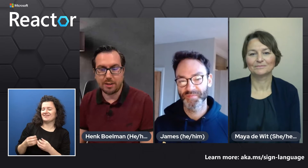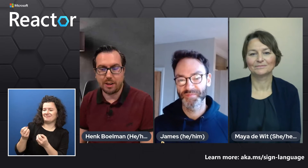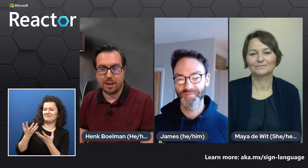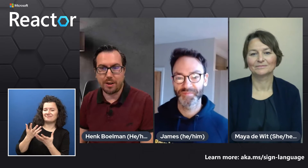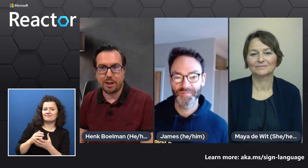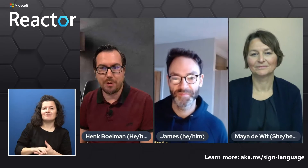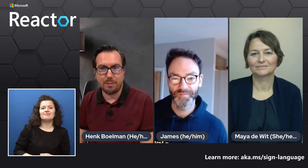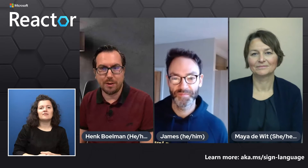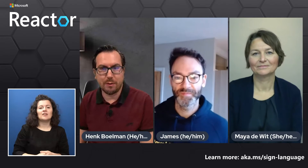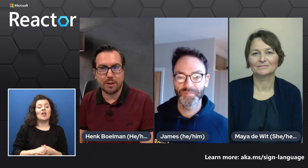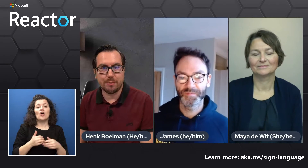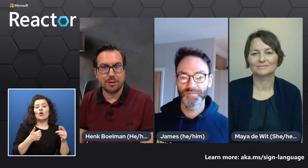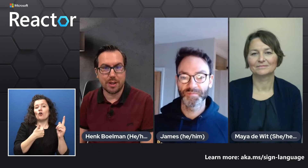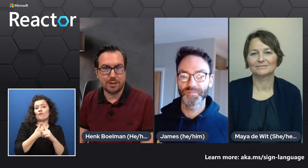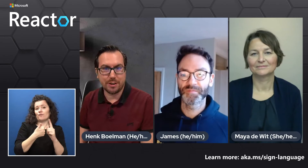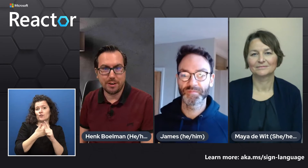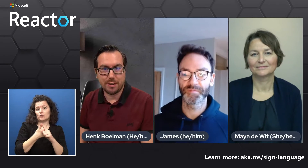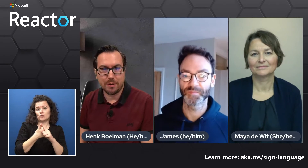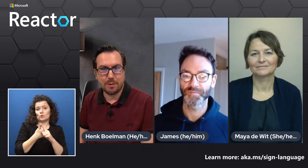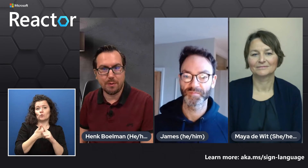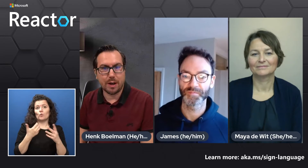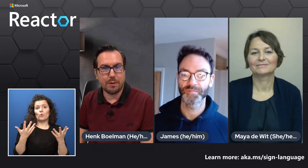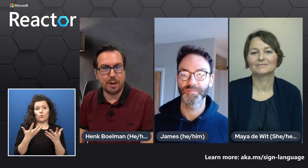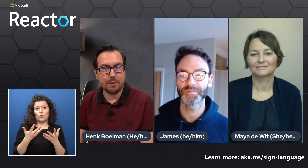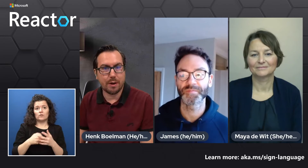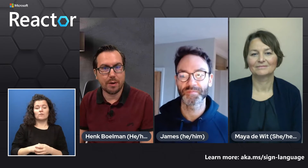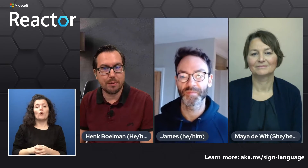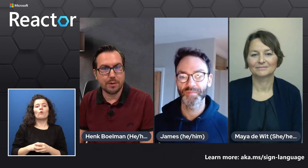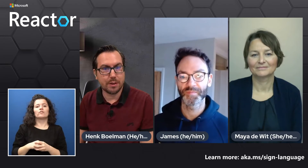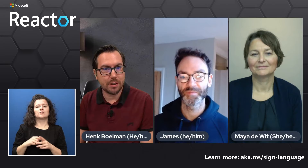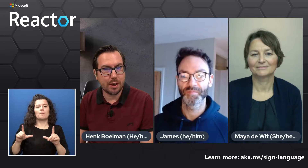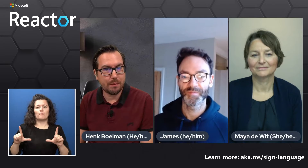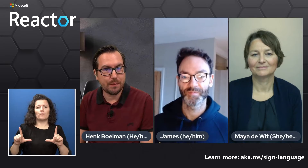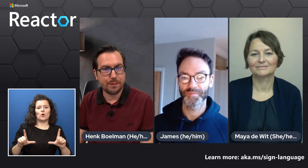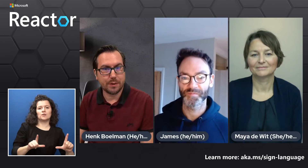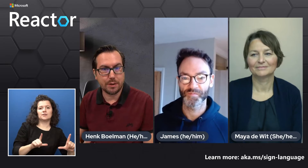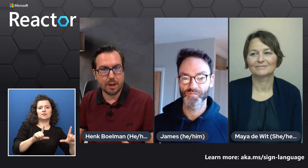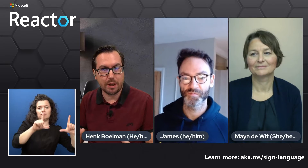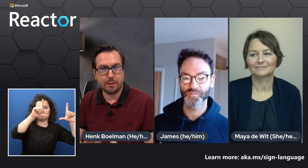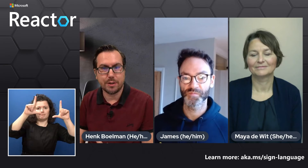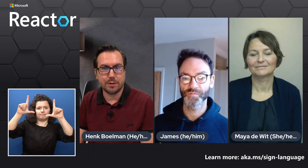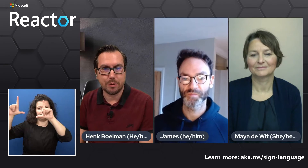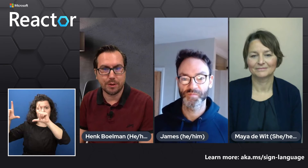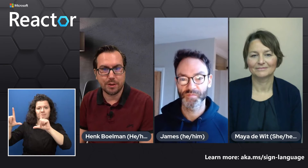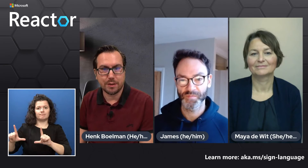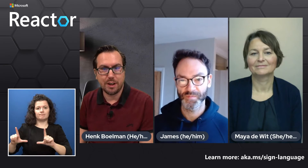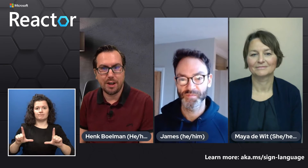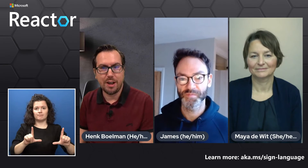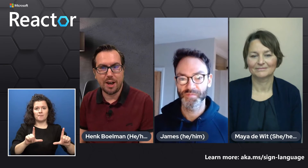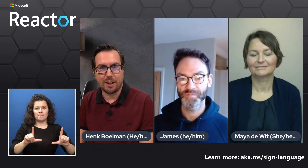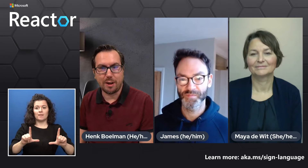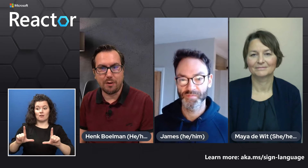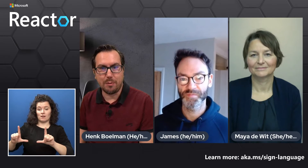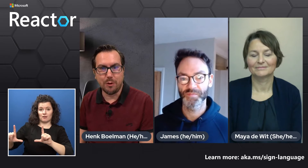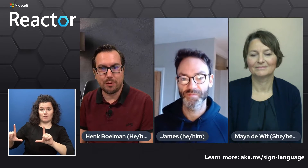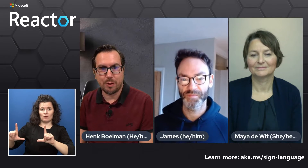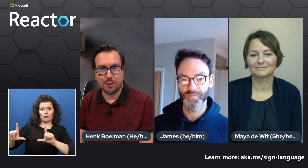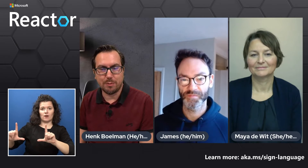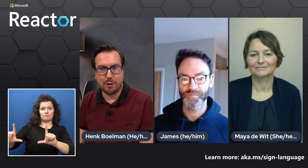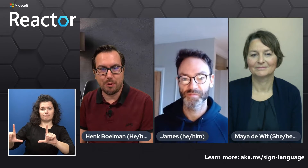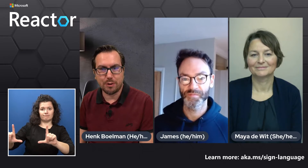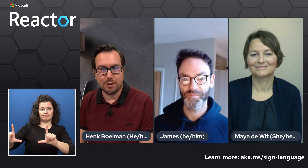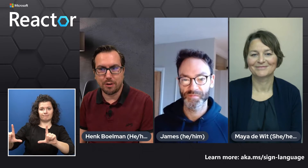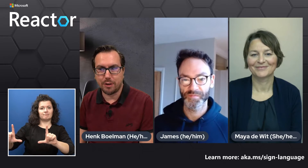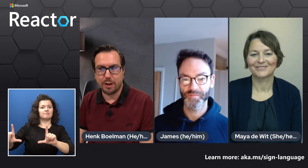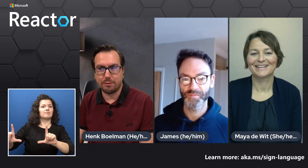is actually experimenting with the position where we put the sign language interpreters. I think we moved from a